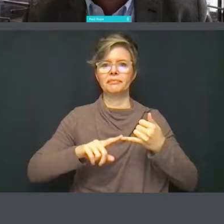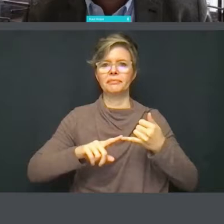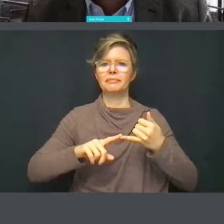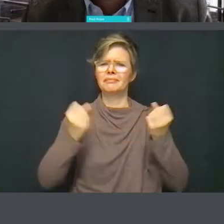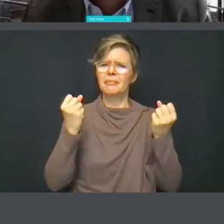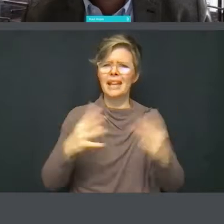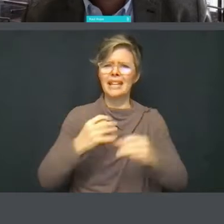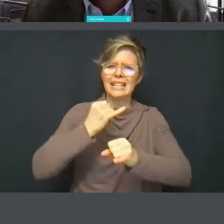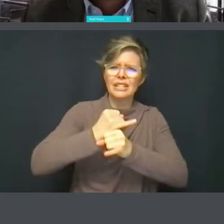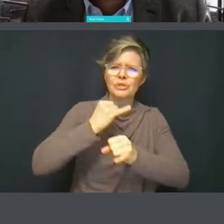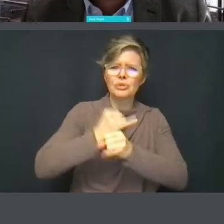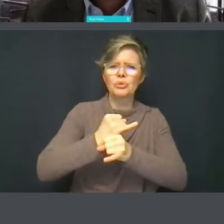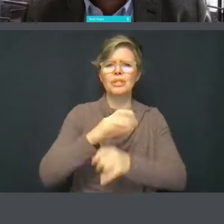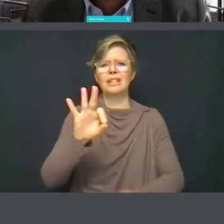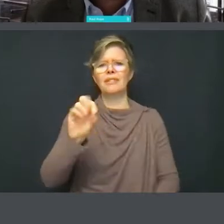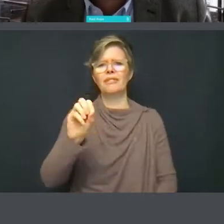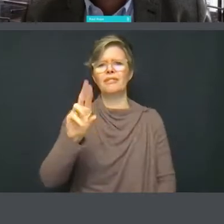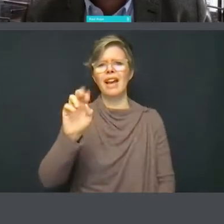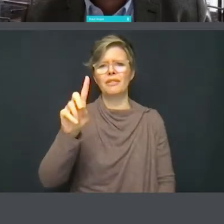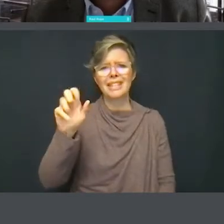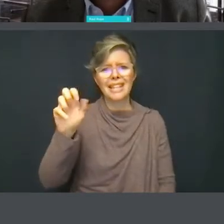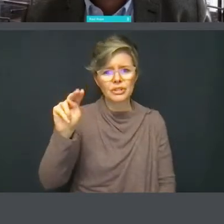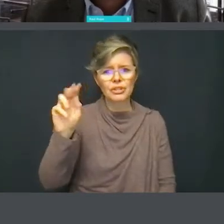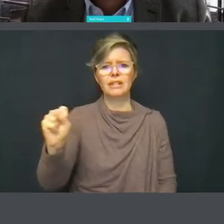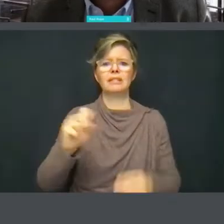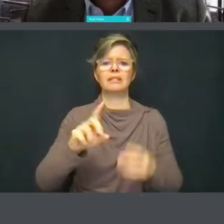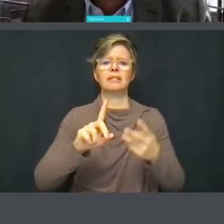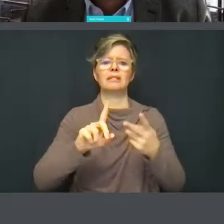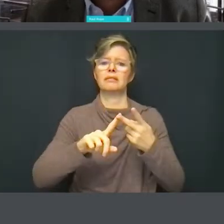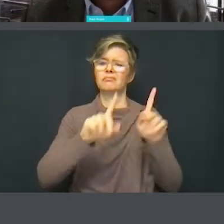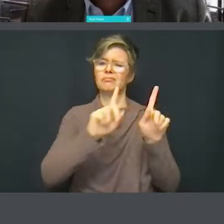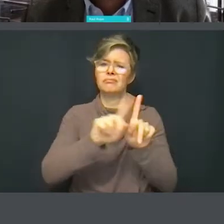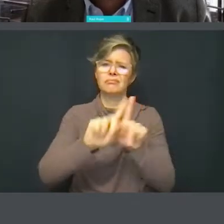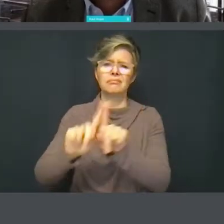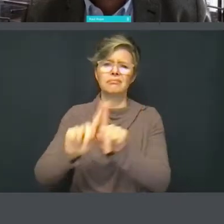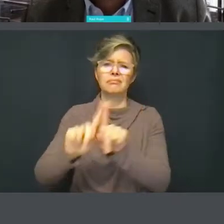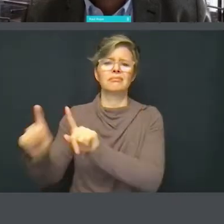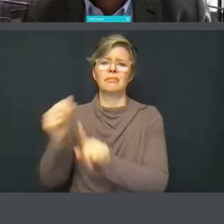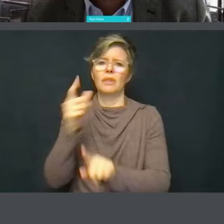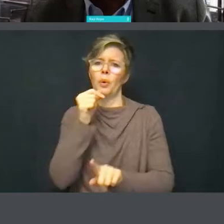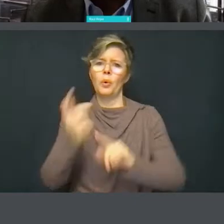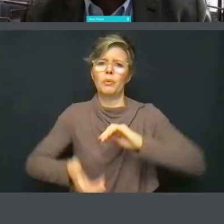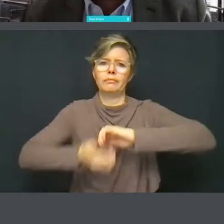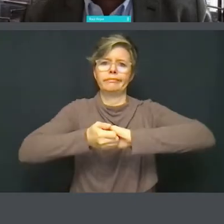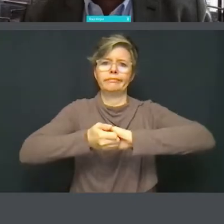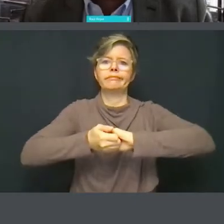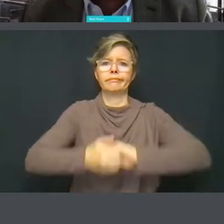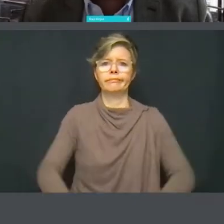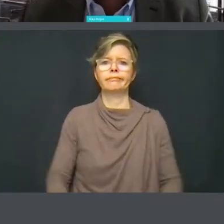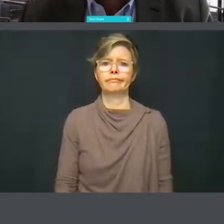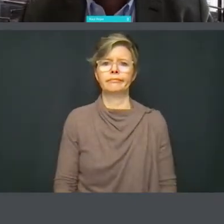institutions and foundations and some anonymous donors for some of the work that we do in my lab.